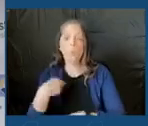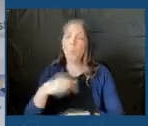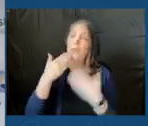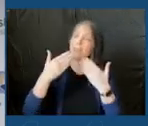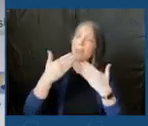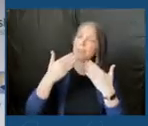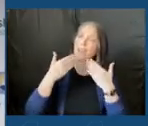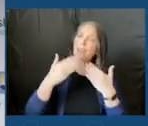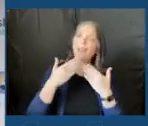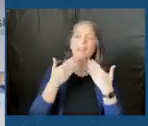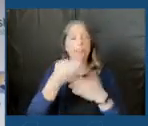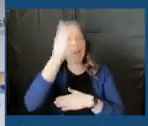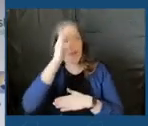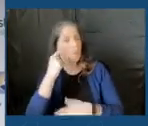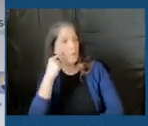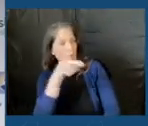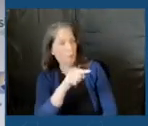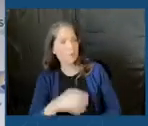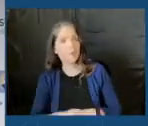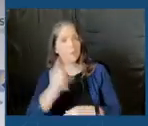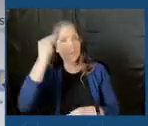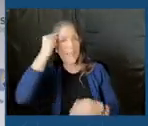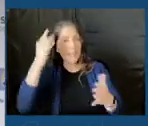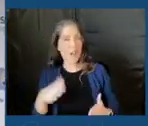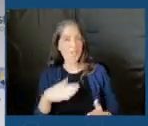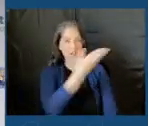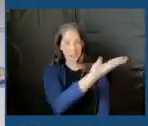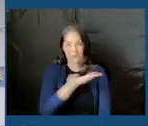much. Governor, take your place.